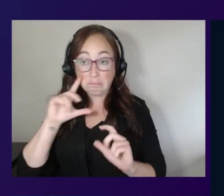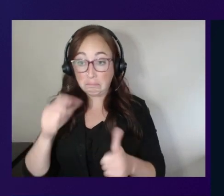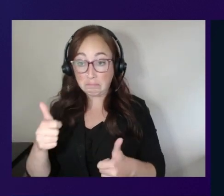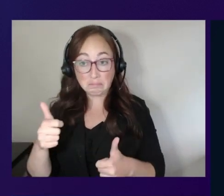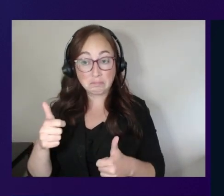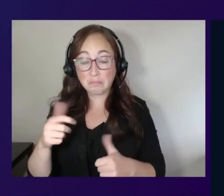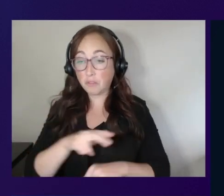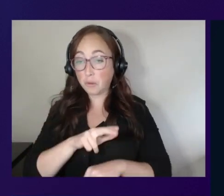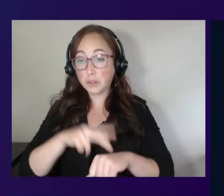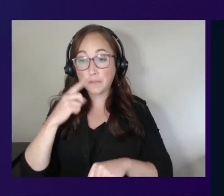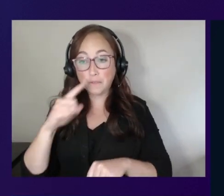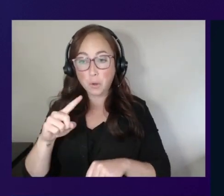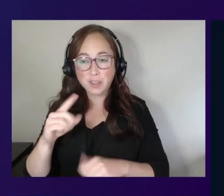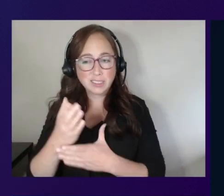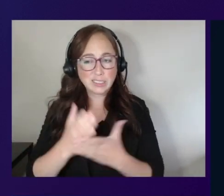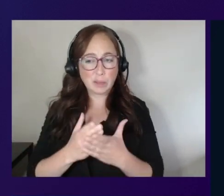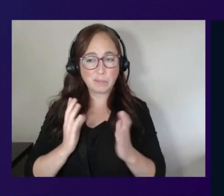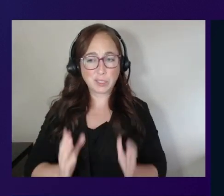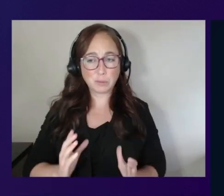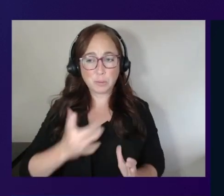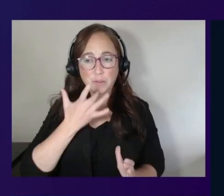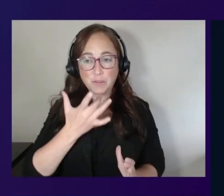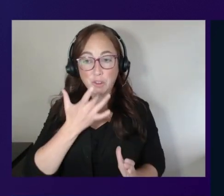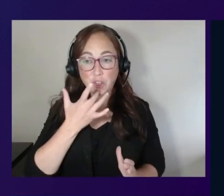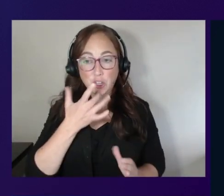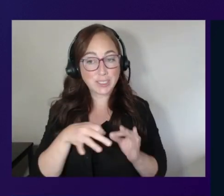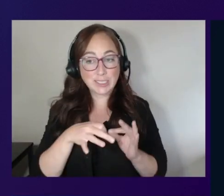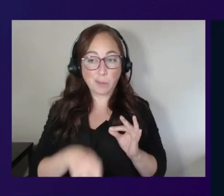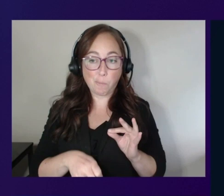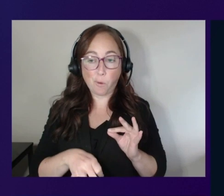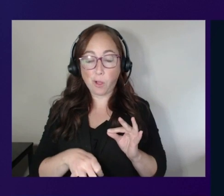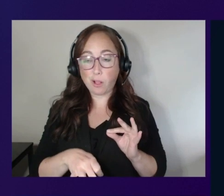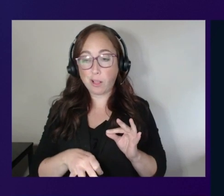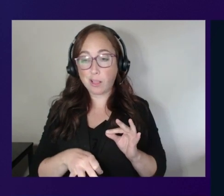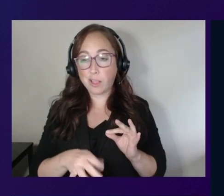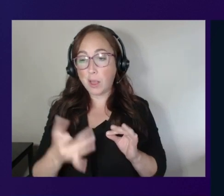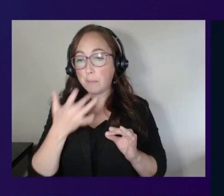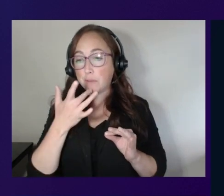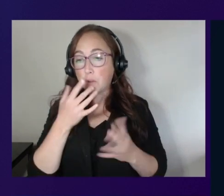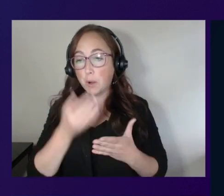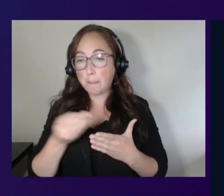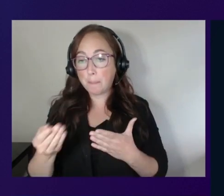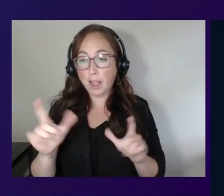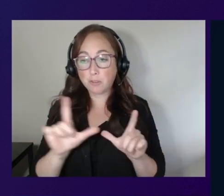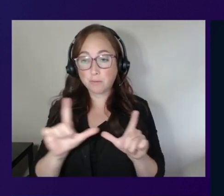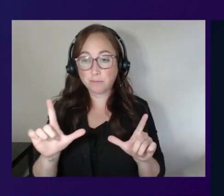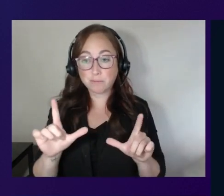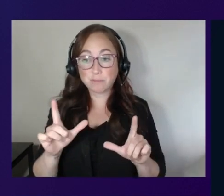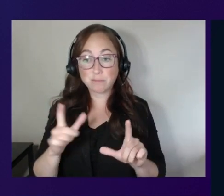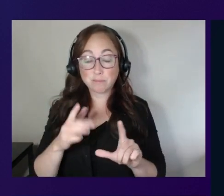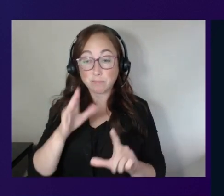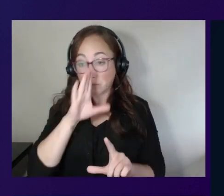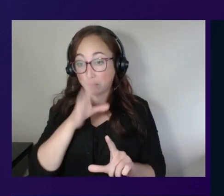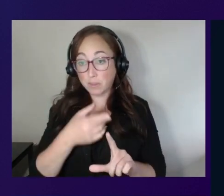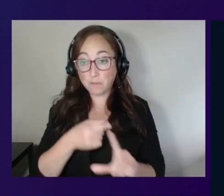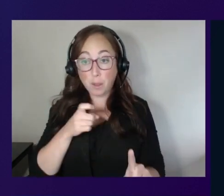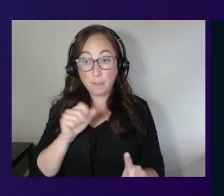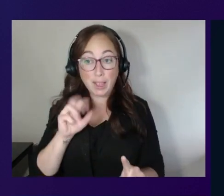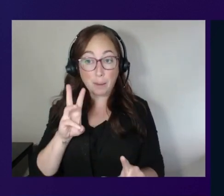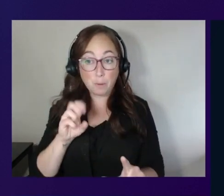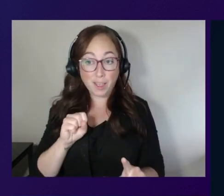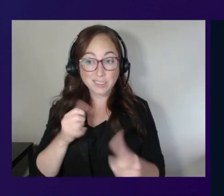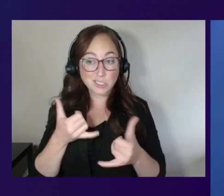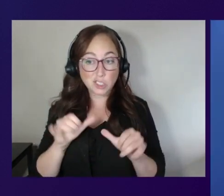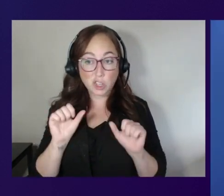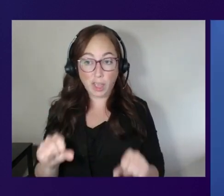some customers, they prefer the simplicity. They want to buy the license directly from AWS. That option is still there. Yeah.